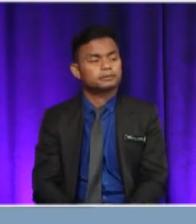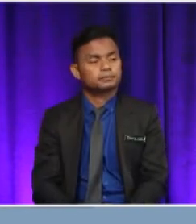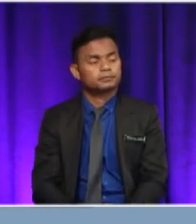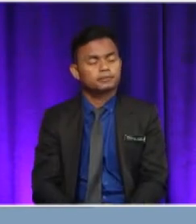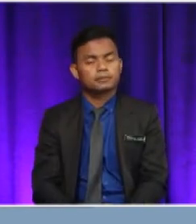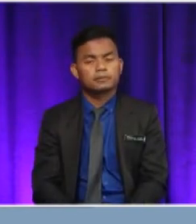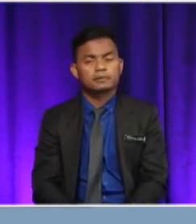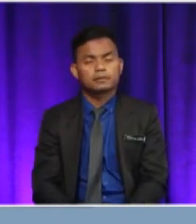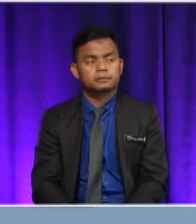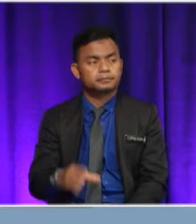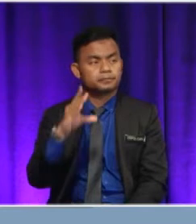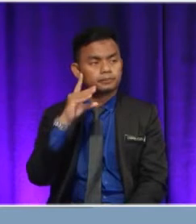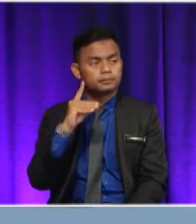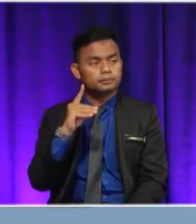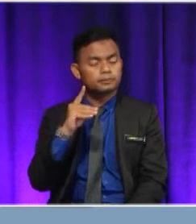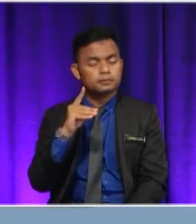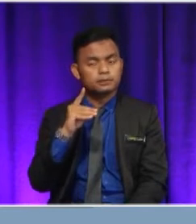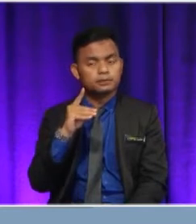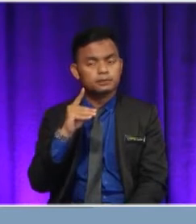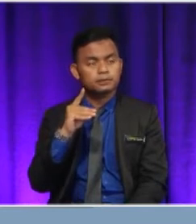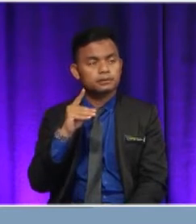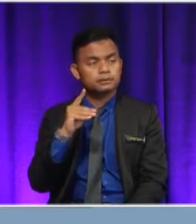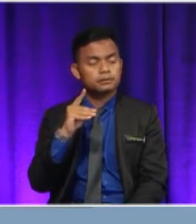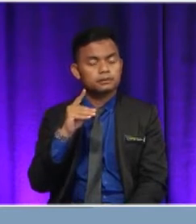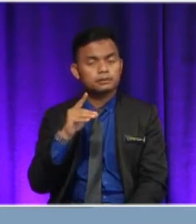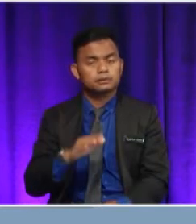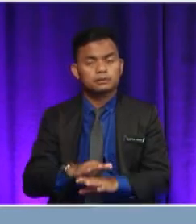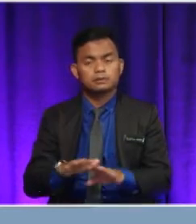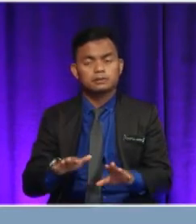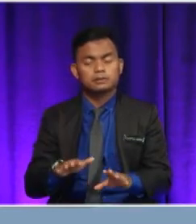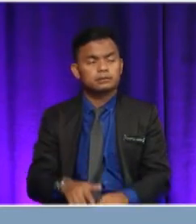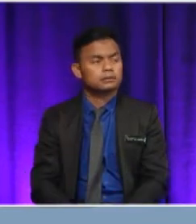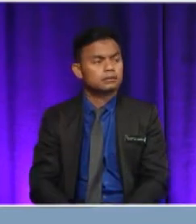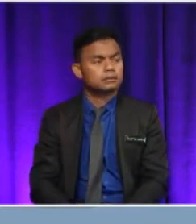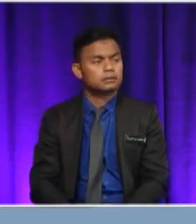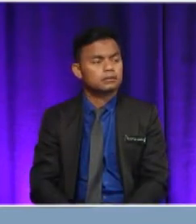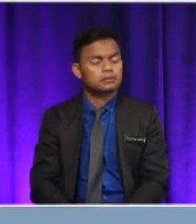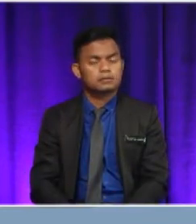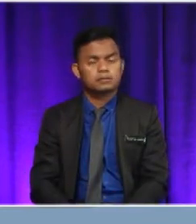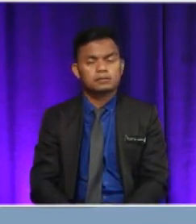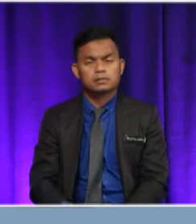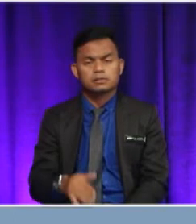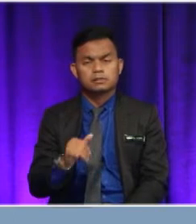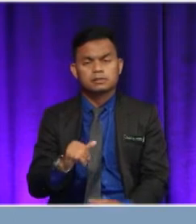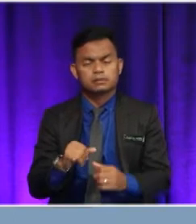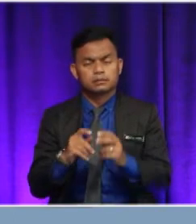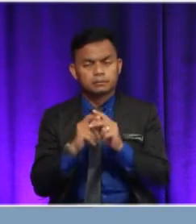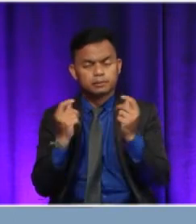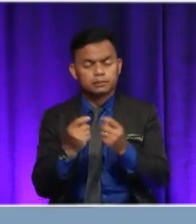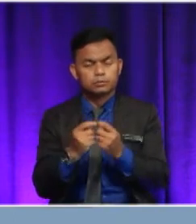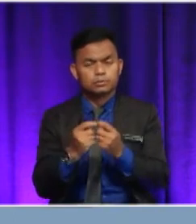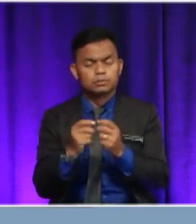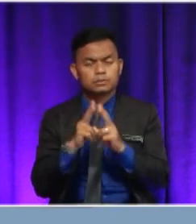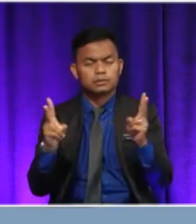D, the person he started off with didn't complete the challenge. This option is a bit tricky. If you look at